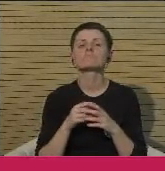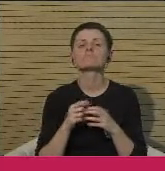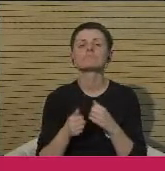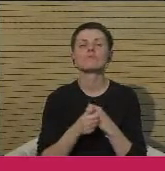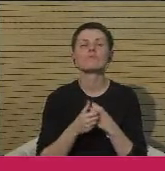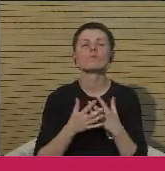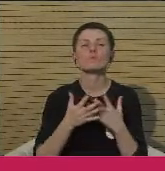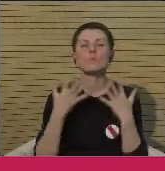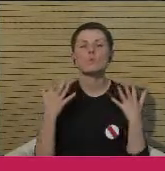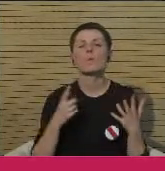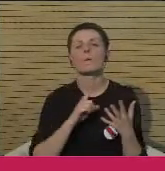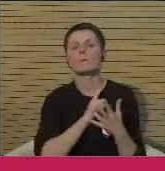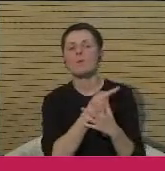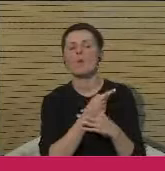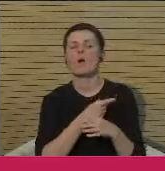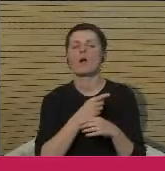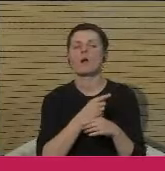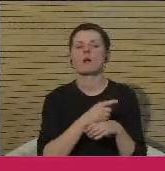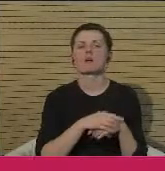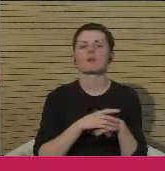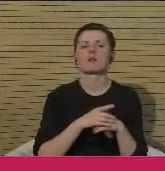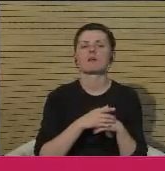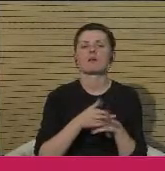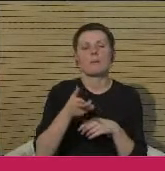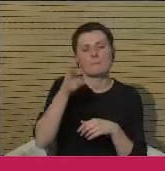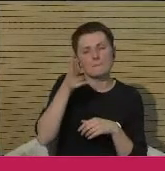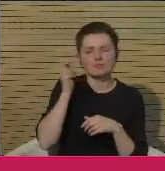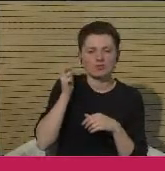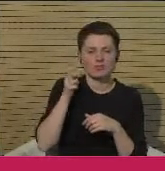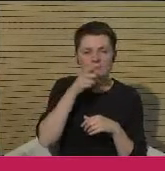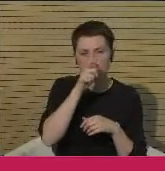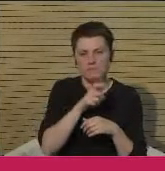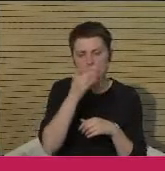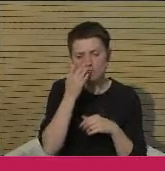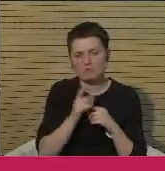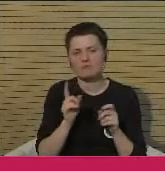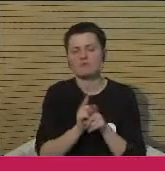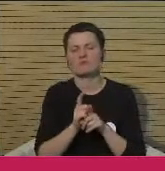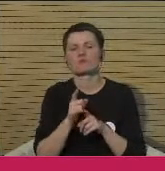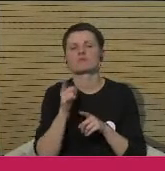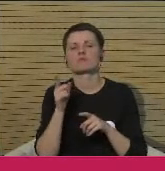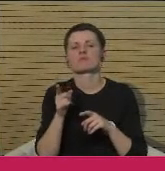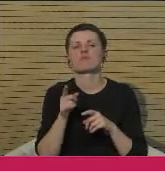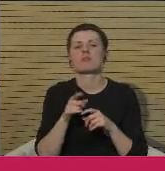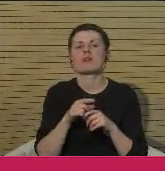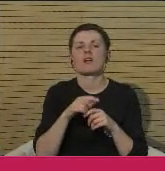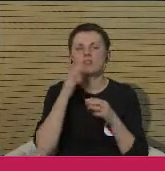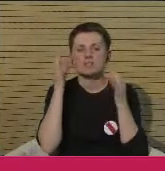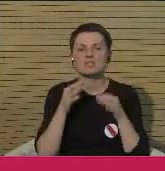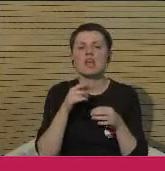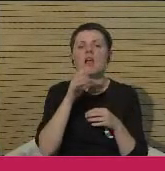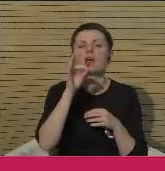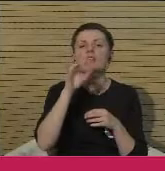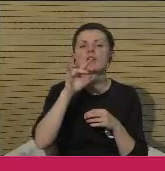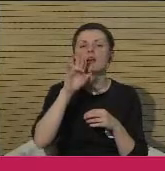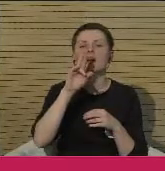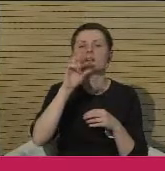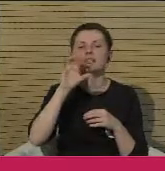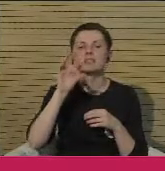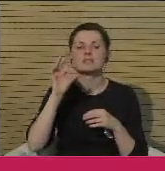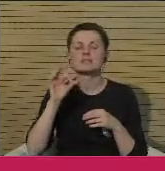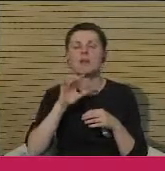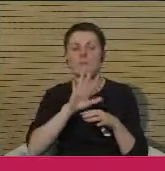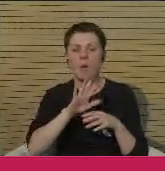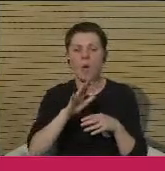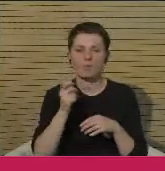in the world, because of love of Russian hunters and Chinese hunters, was